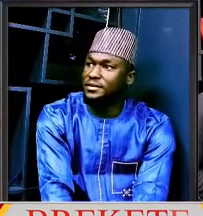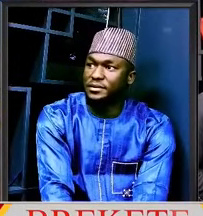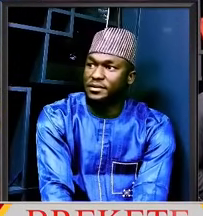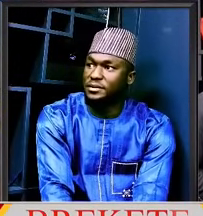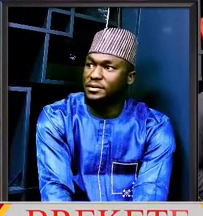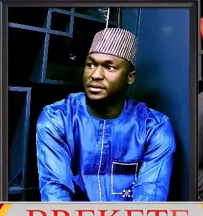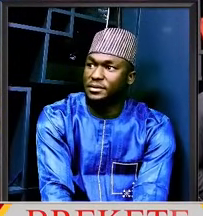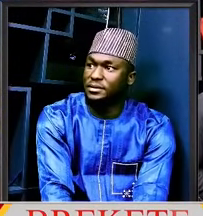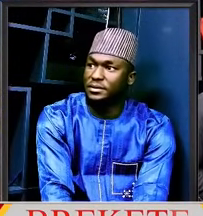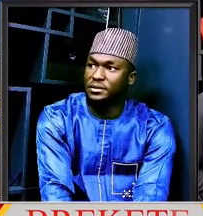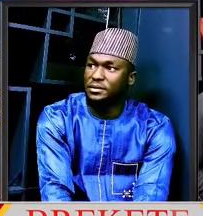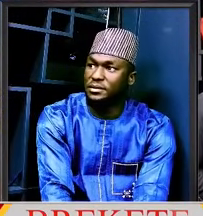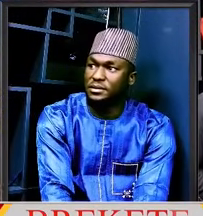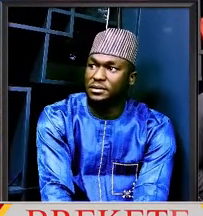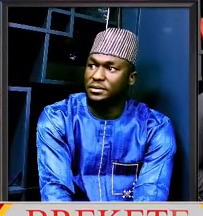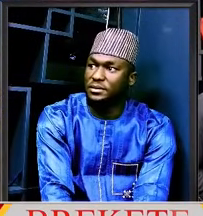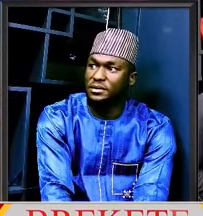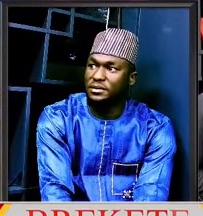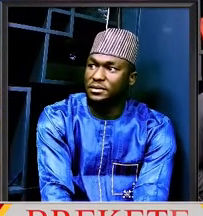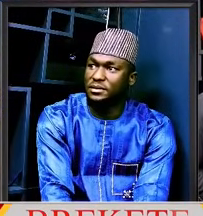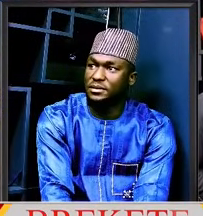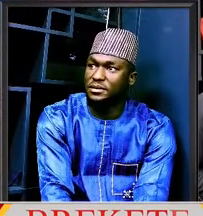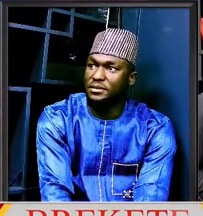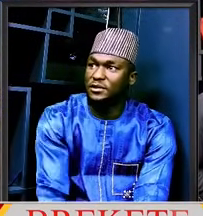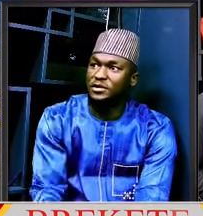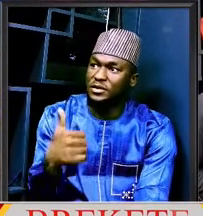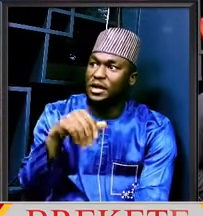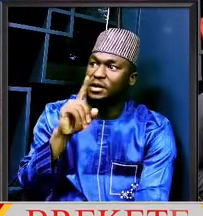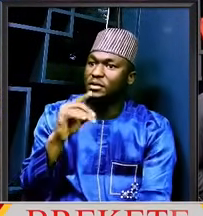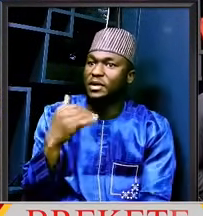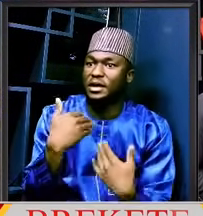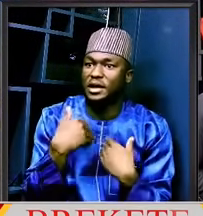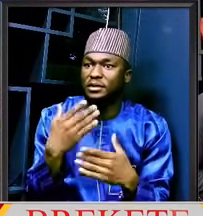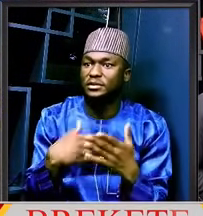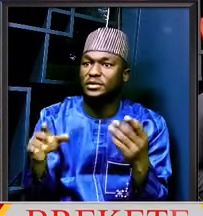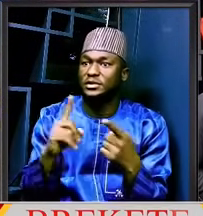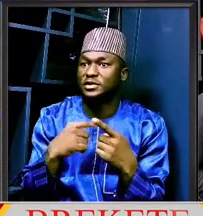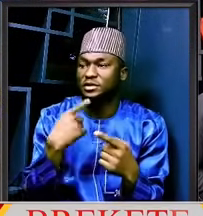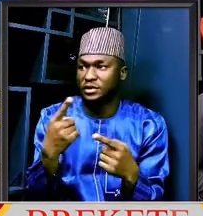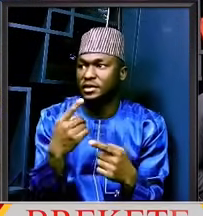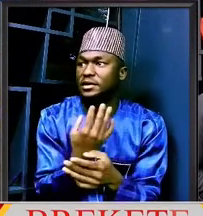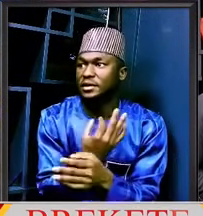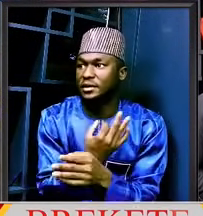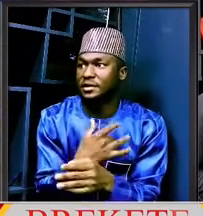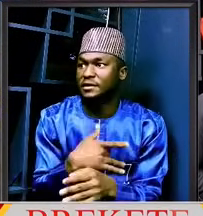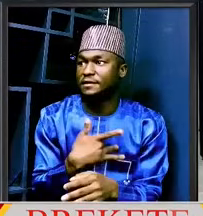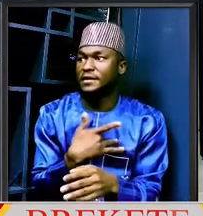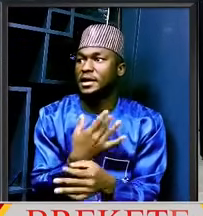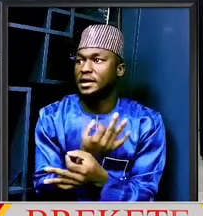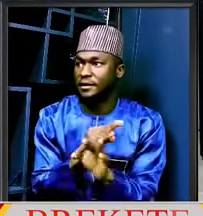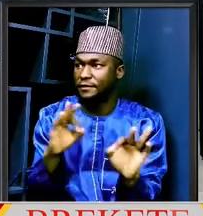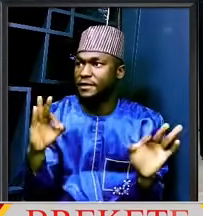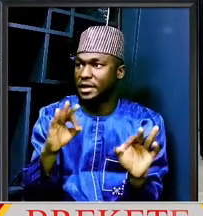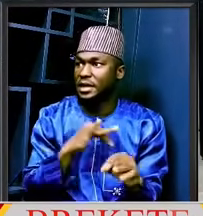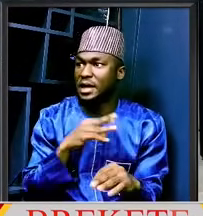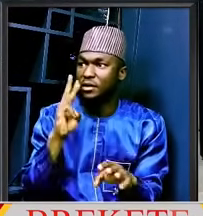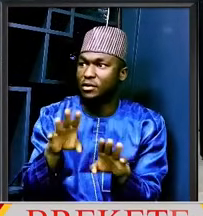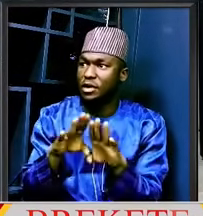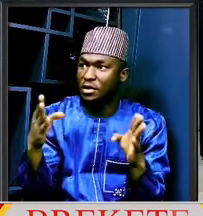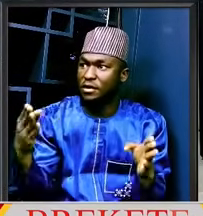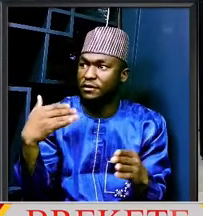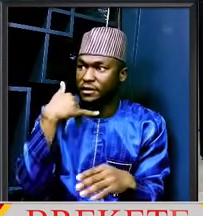Anybody will get any suggestion to make or comment, please feel free. And then I go